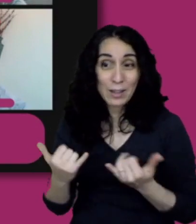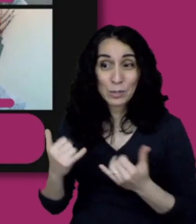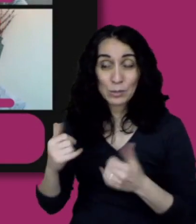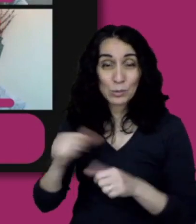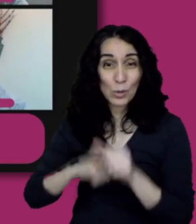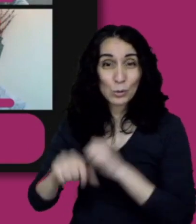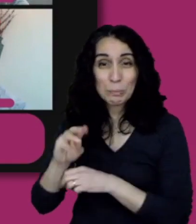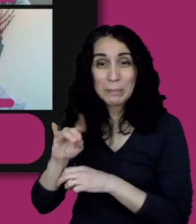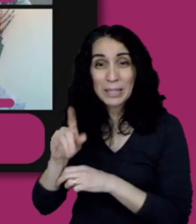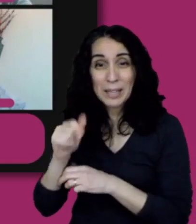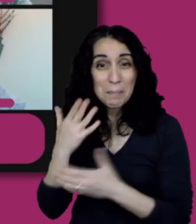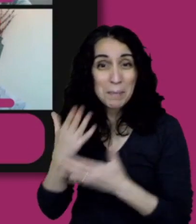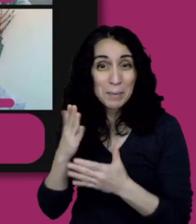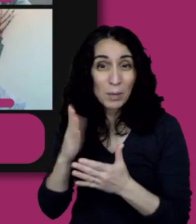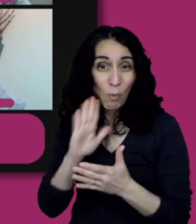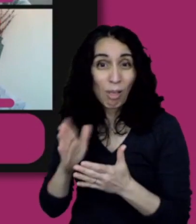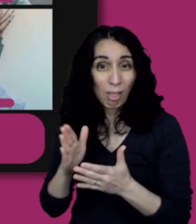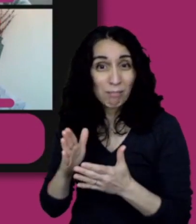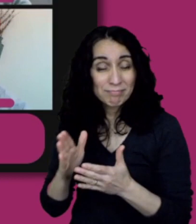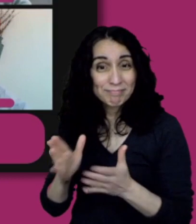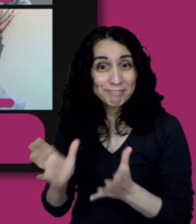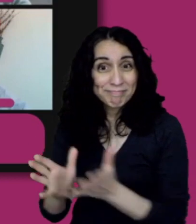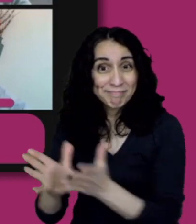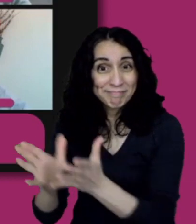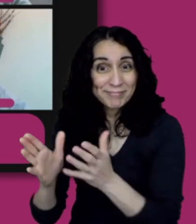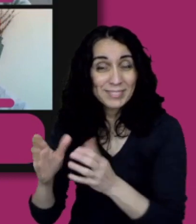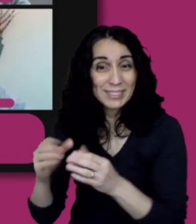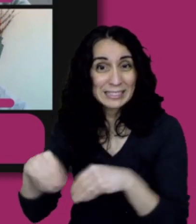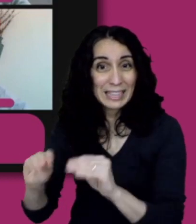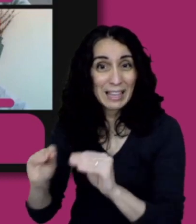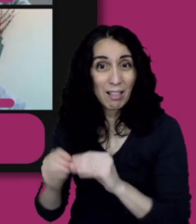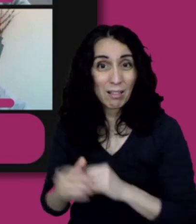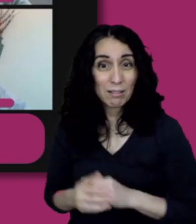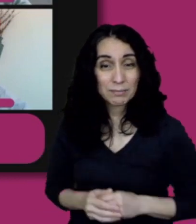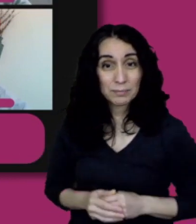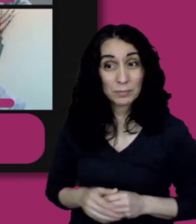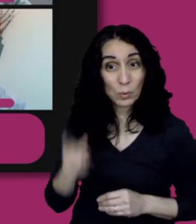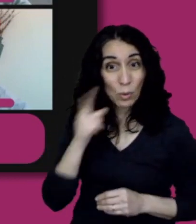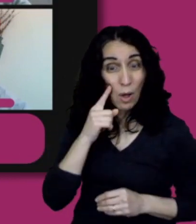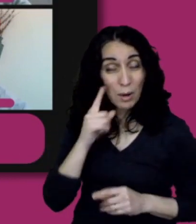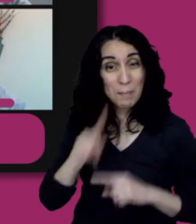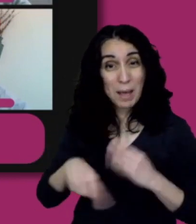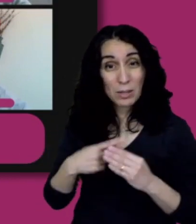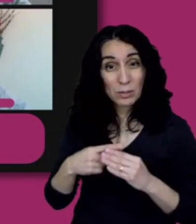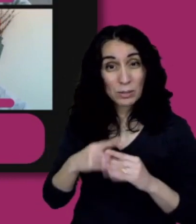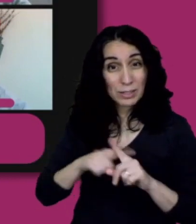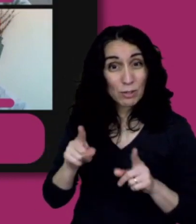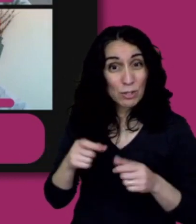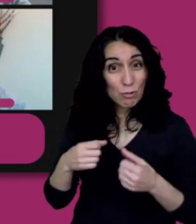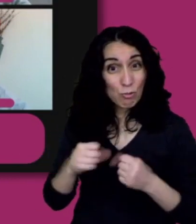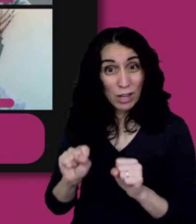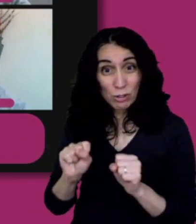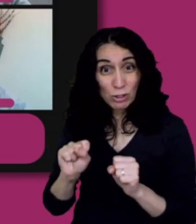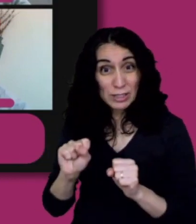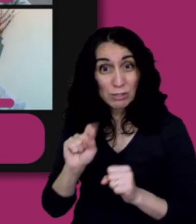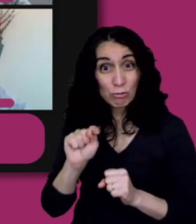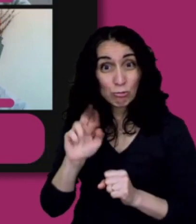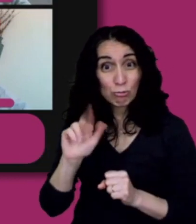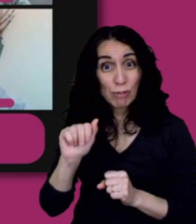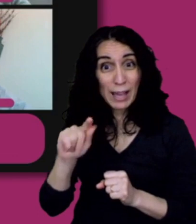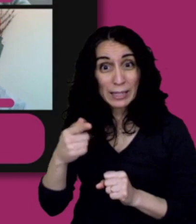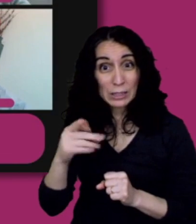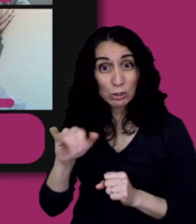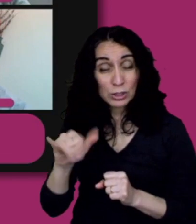social media might drive sales. So have you all thought about a different strategy for social media because of the pandemic?